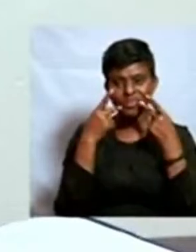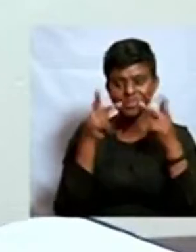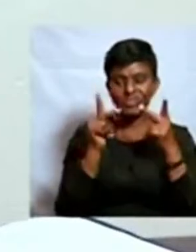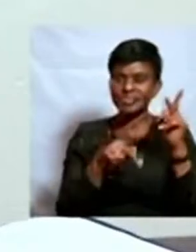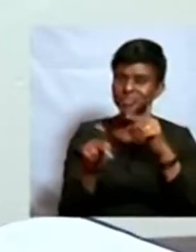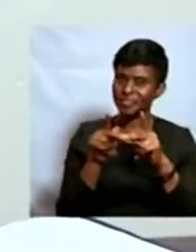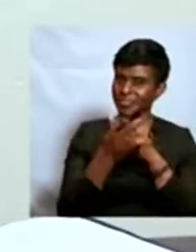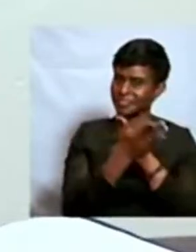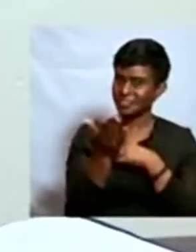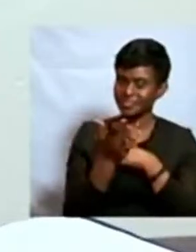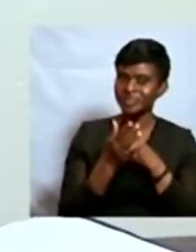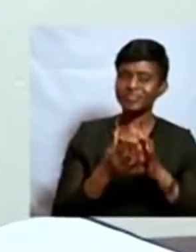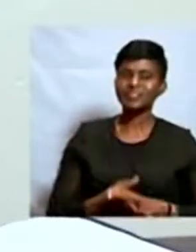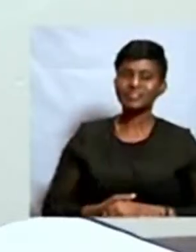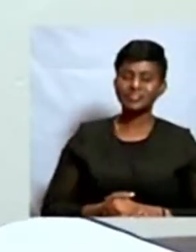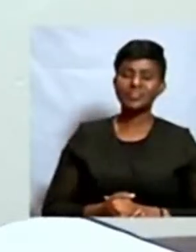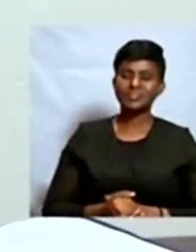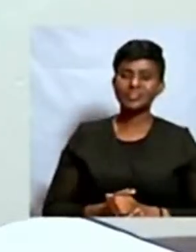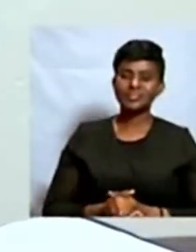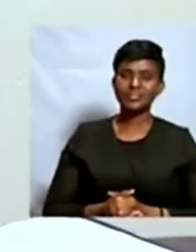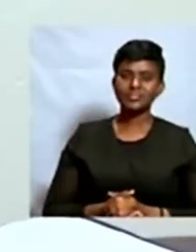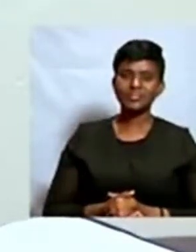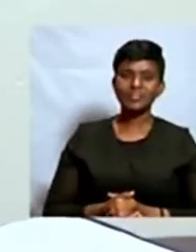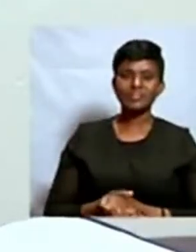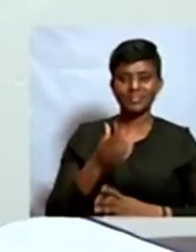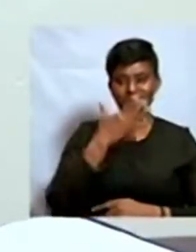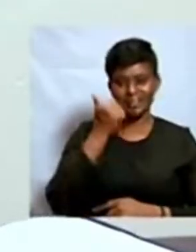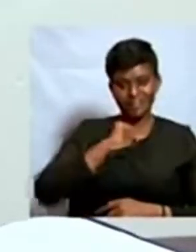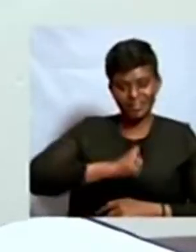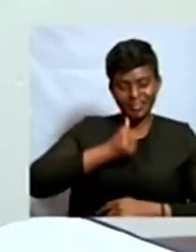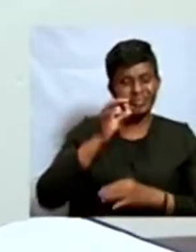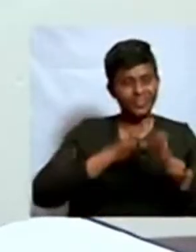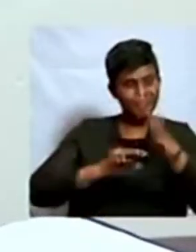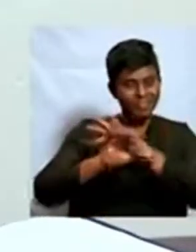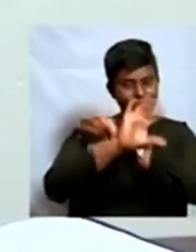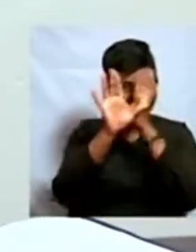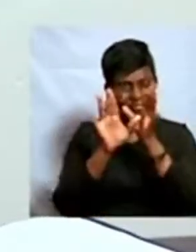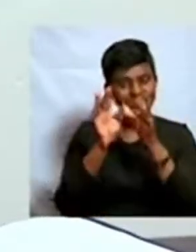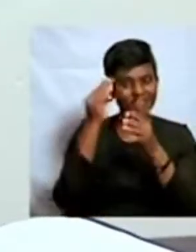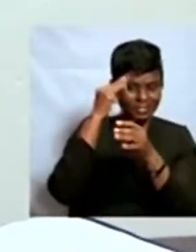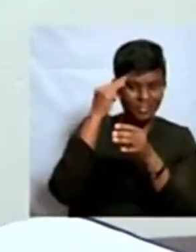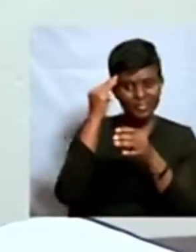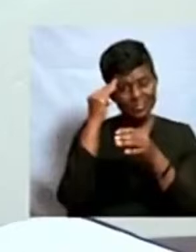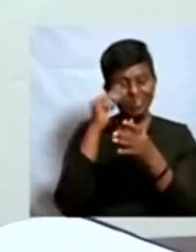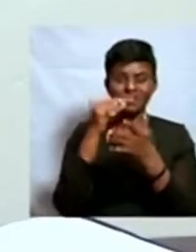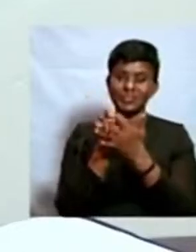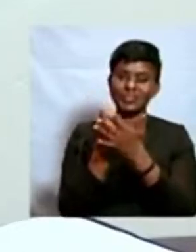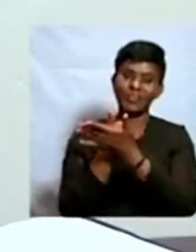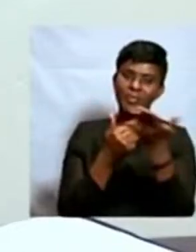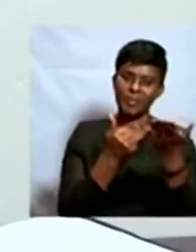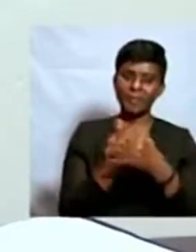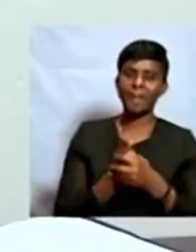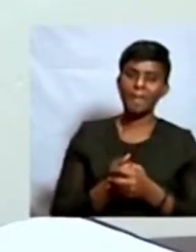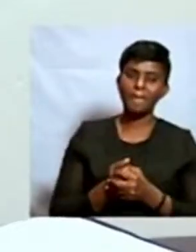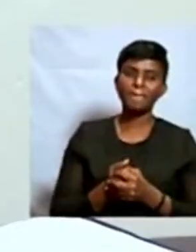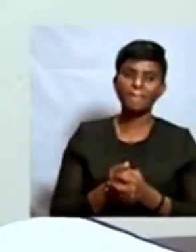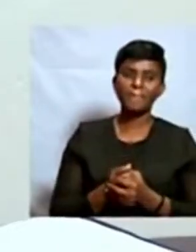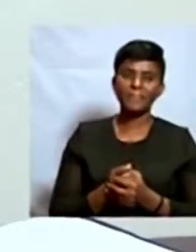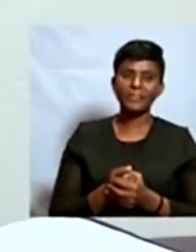well. So we'll do our best to clarify on all those elements. I